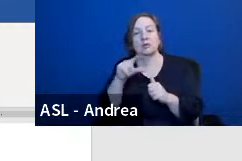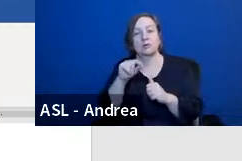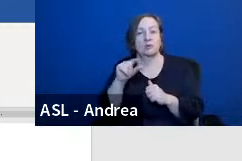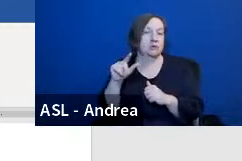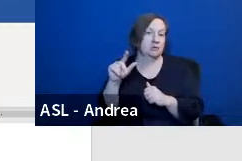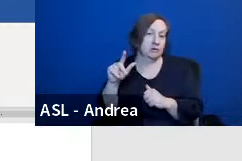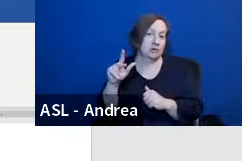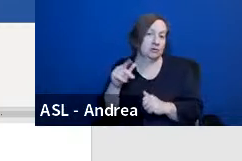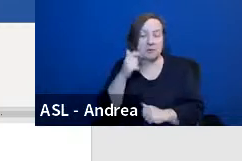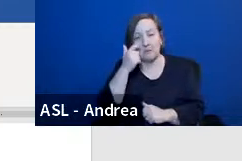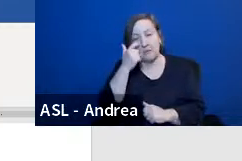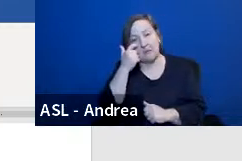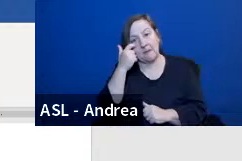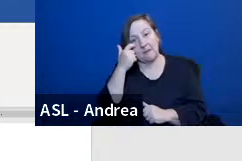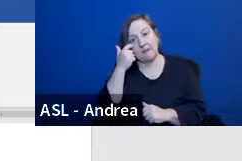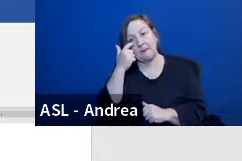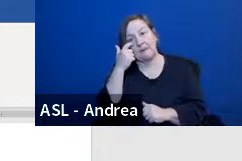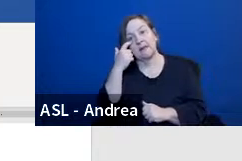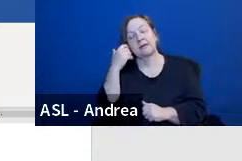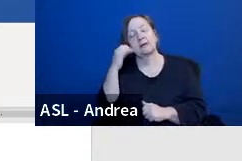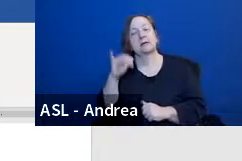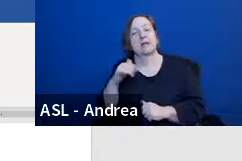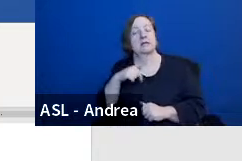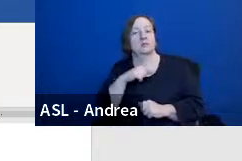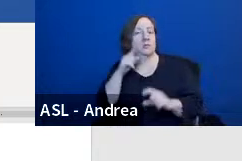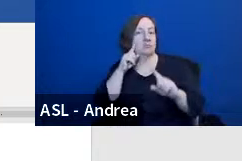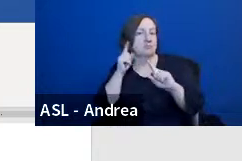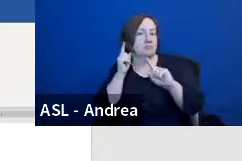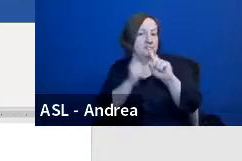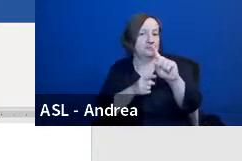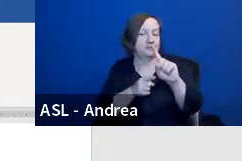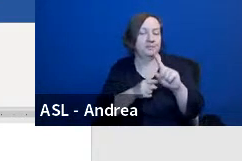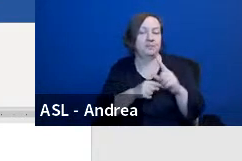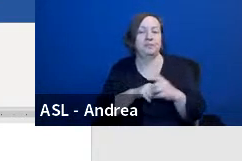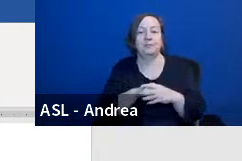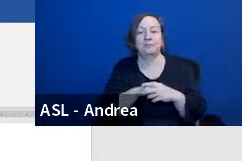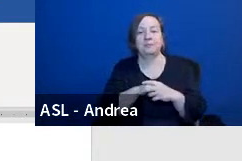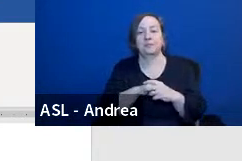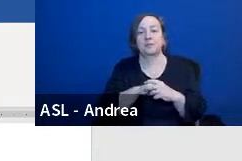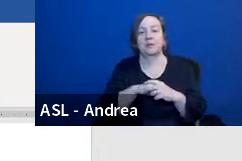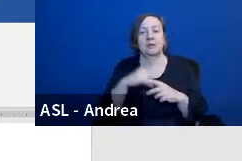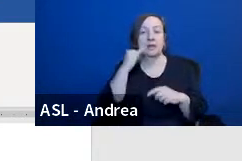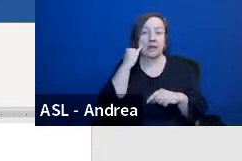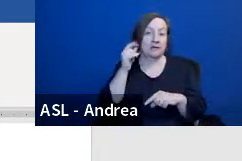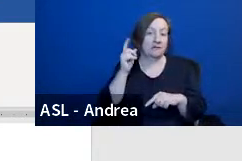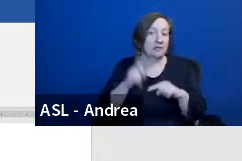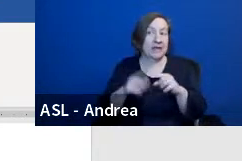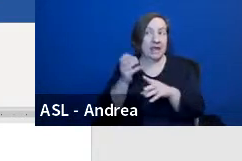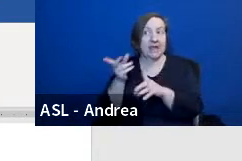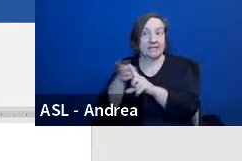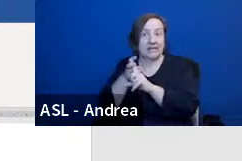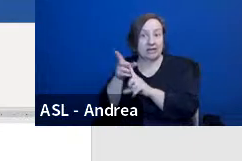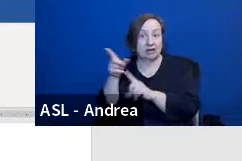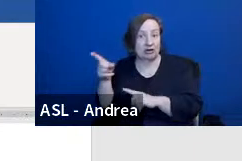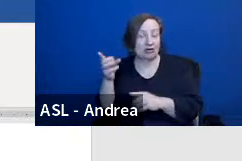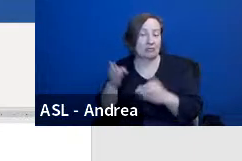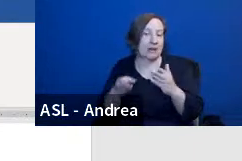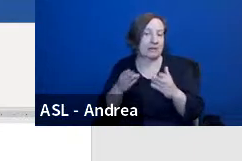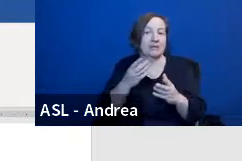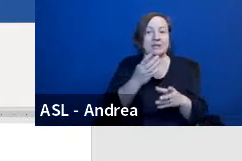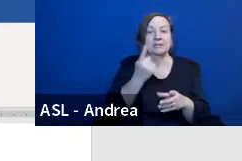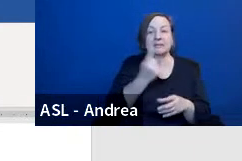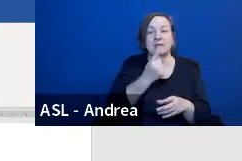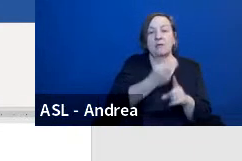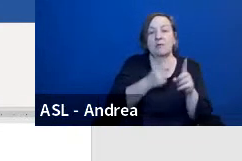2023. So that's what we're shooting for. If we can't get her, we may be able to get someone from